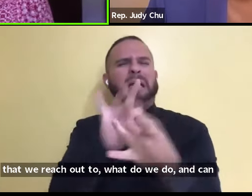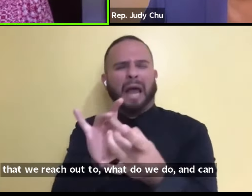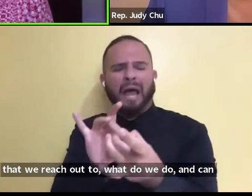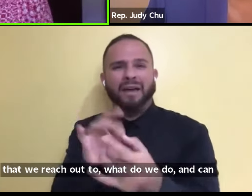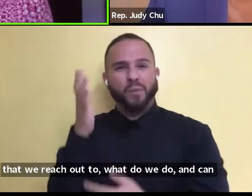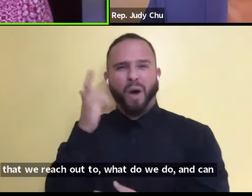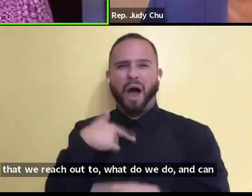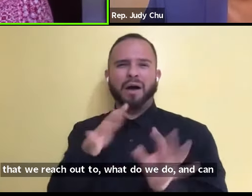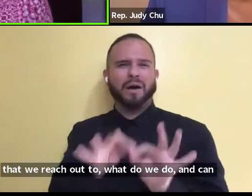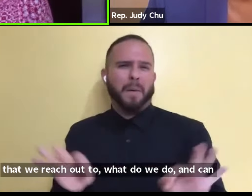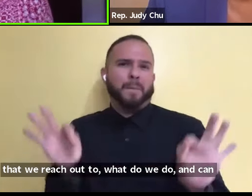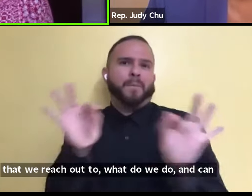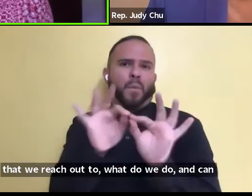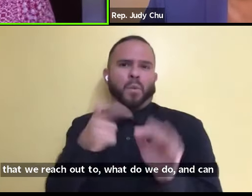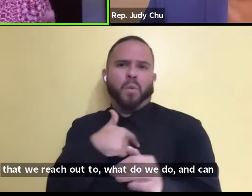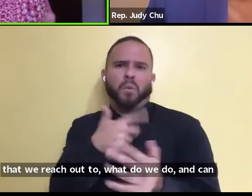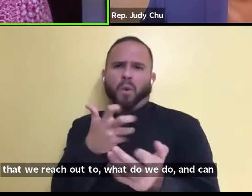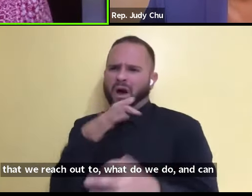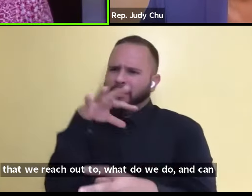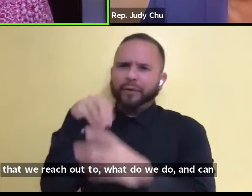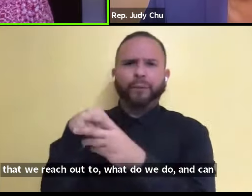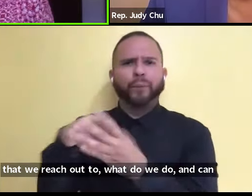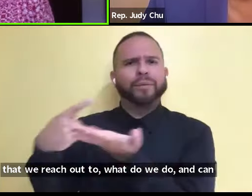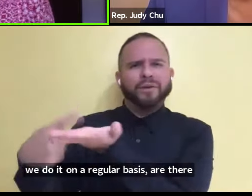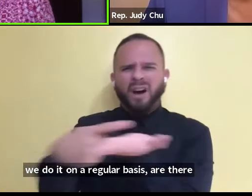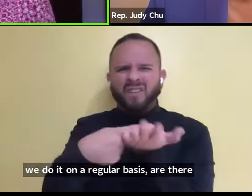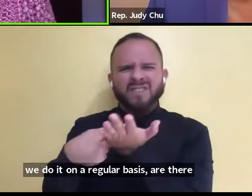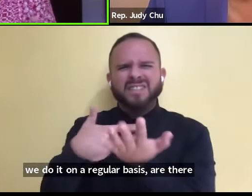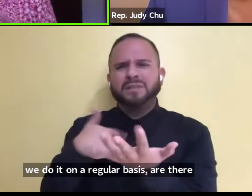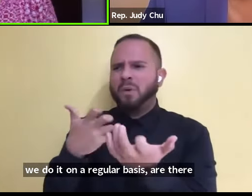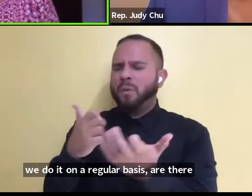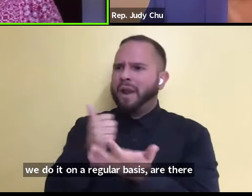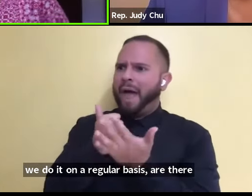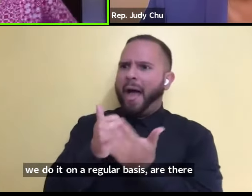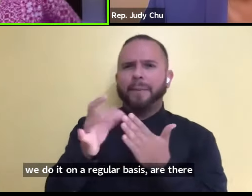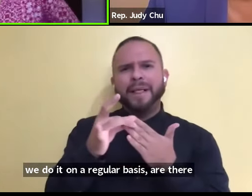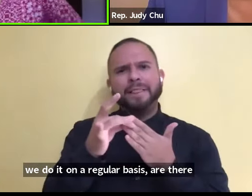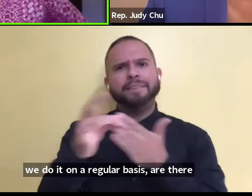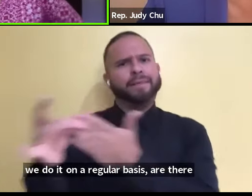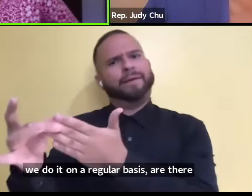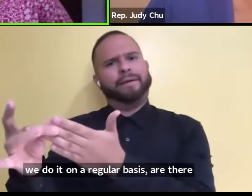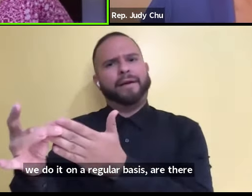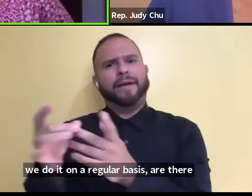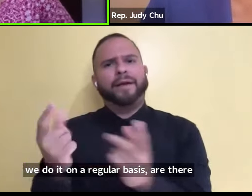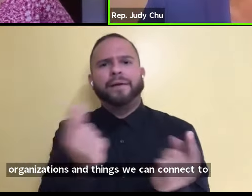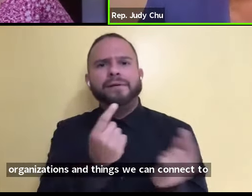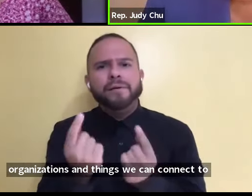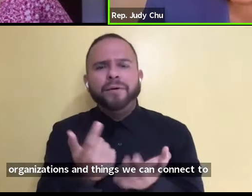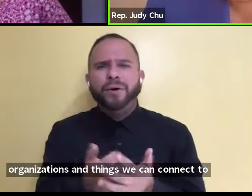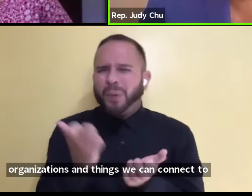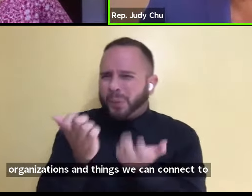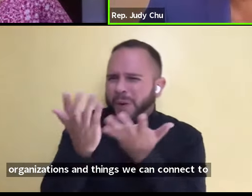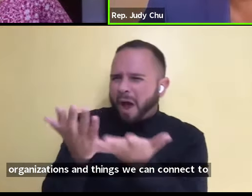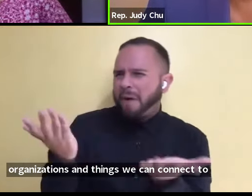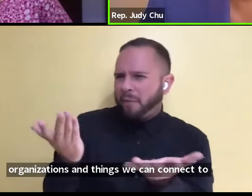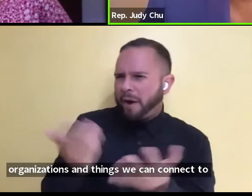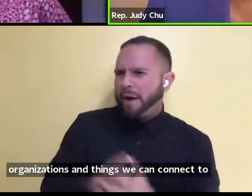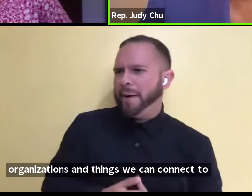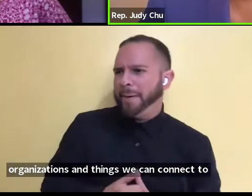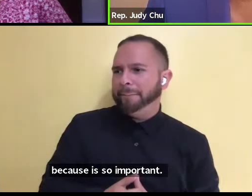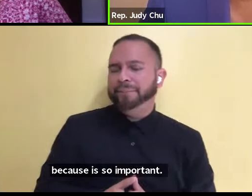We want to be a part of the conversation. We want to help lead the way. What would you recommend? Well, it is good